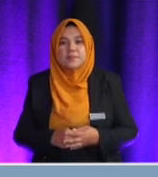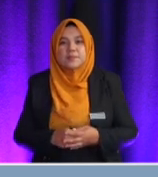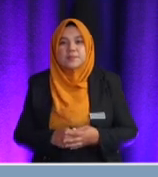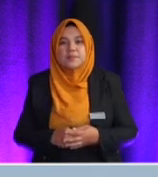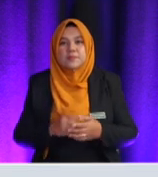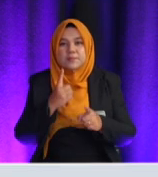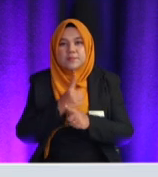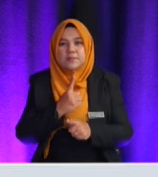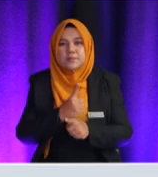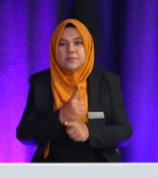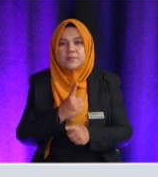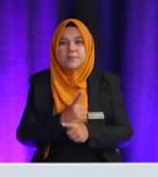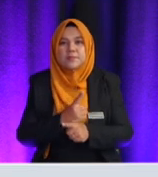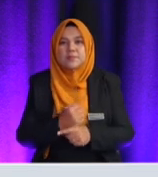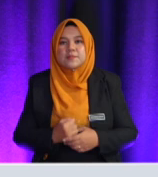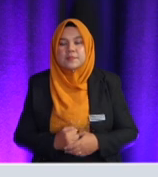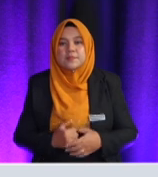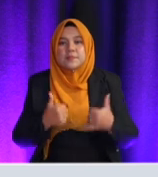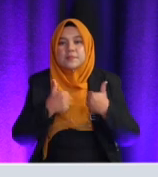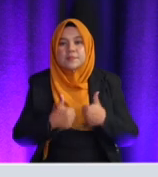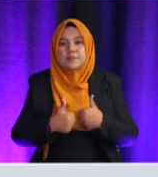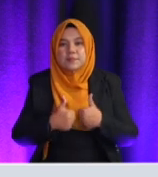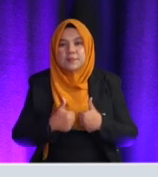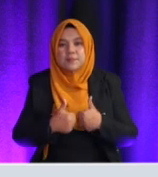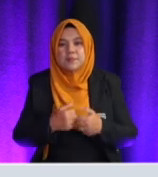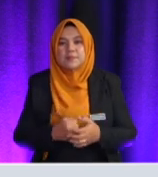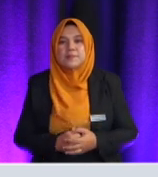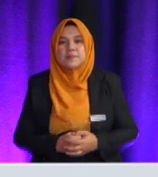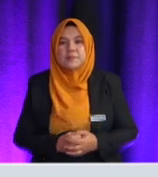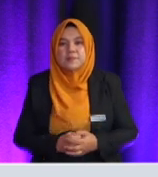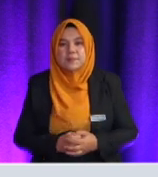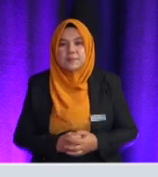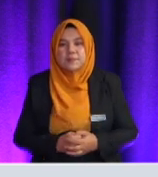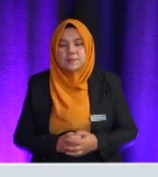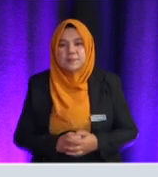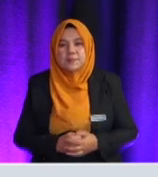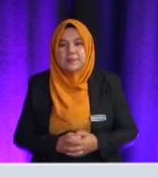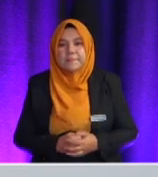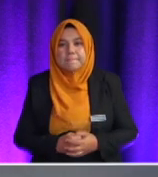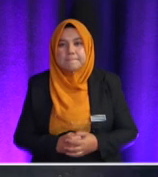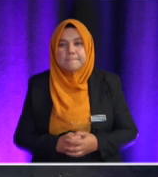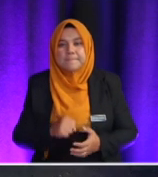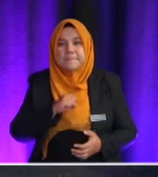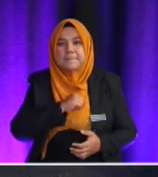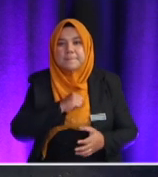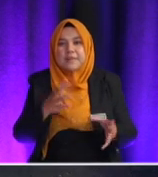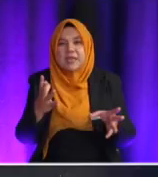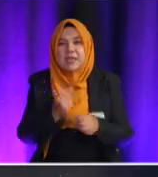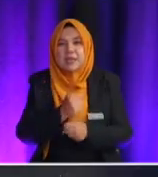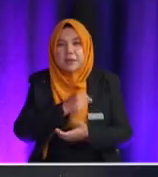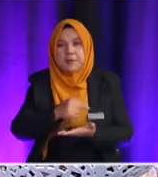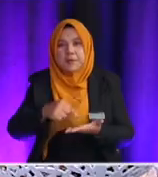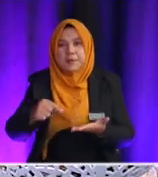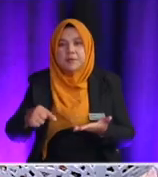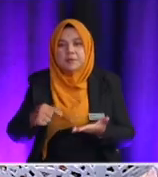Okay. Correct. Good job. All right. Okay. So does Shasha get a pen? Yes. One